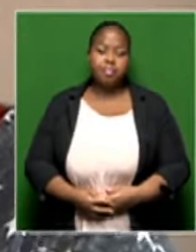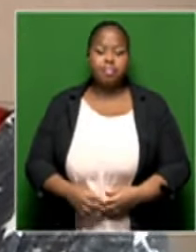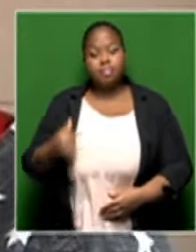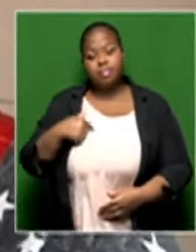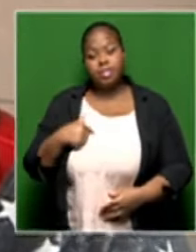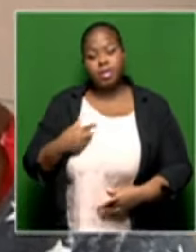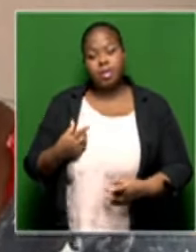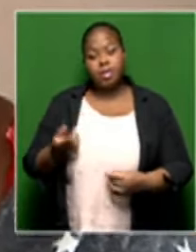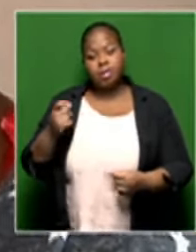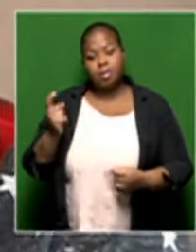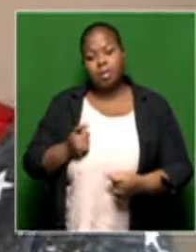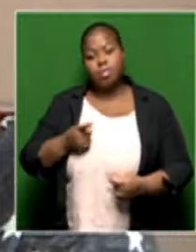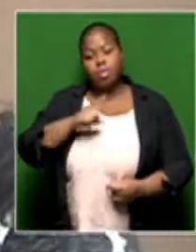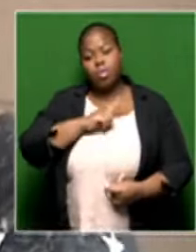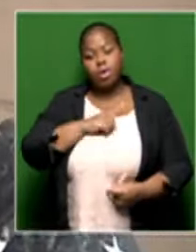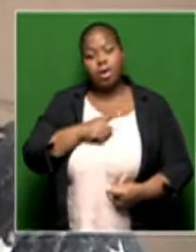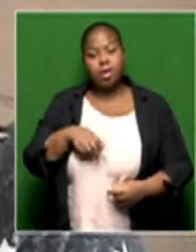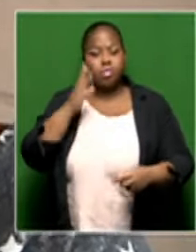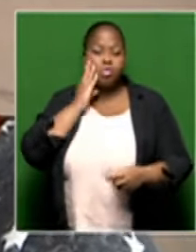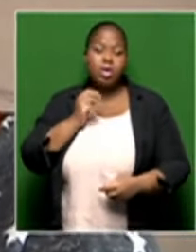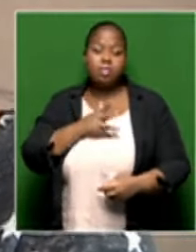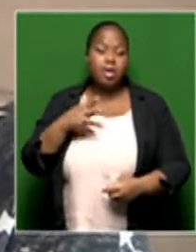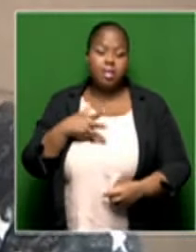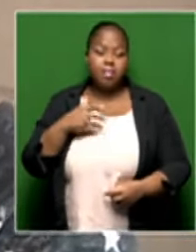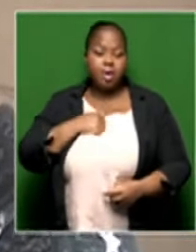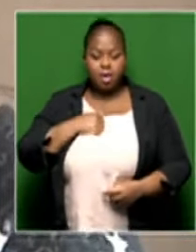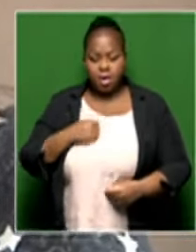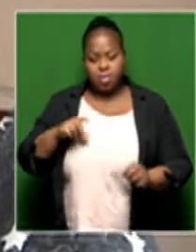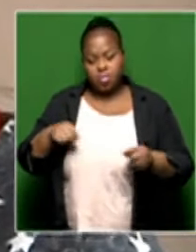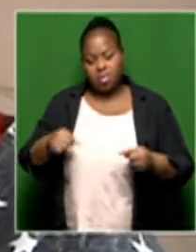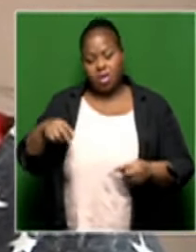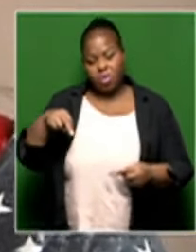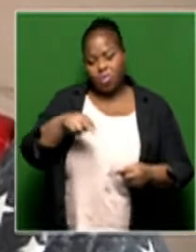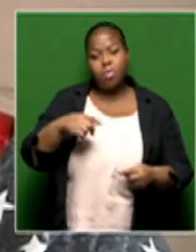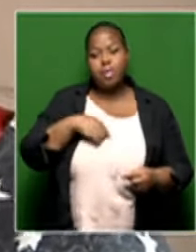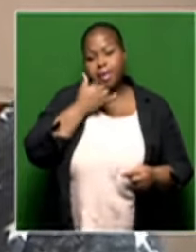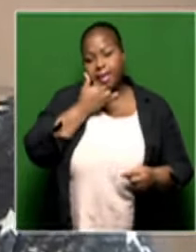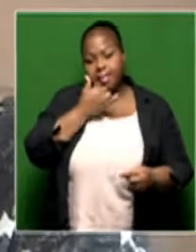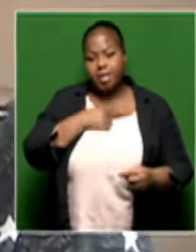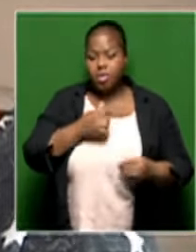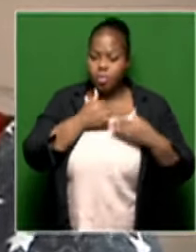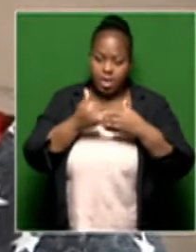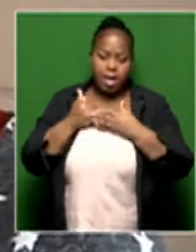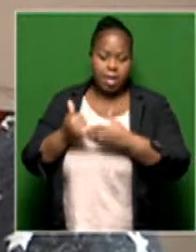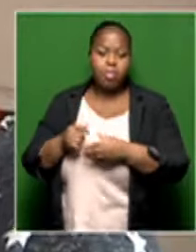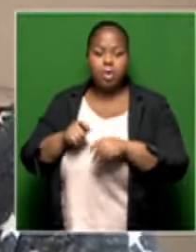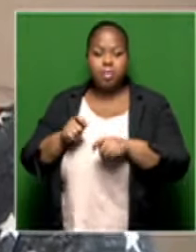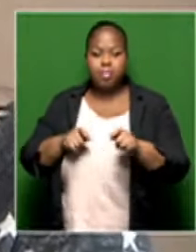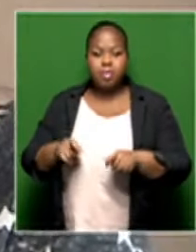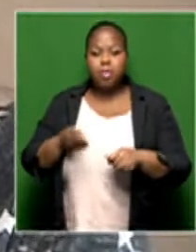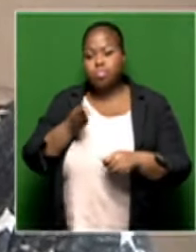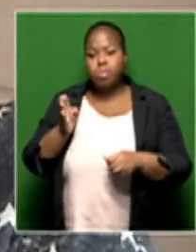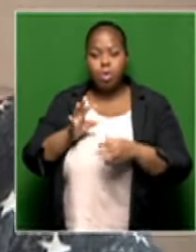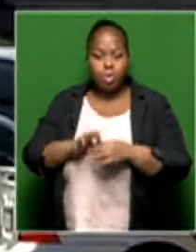I came for my grandmother because she can't walk. I'm really happy, and this will help since people are at home.